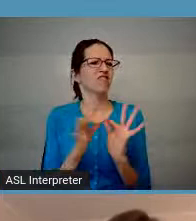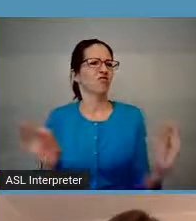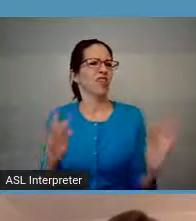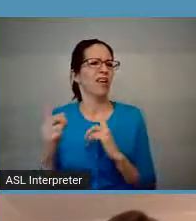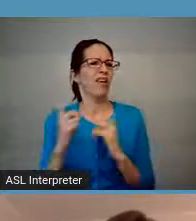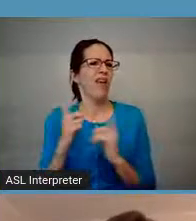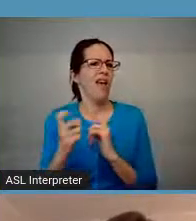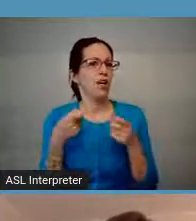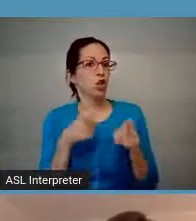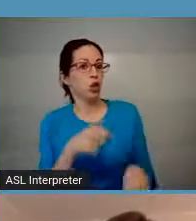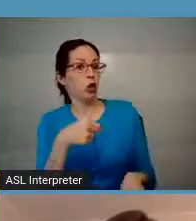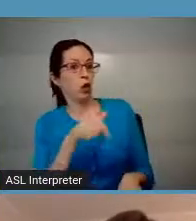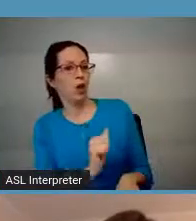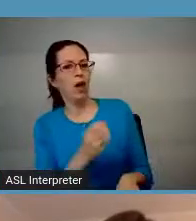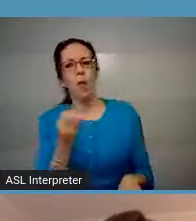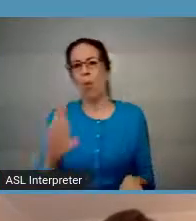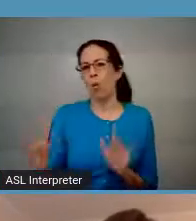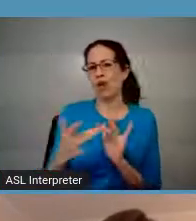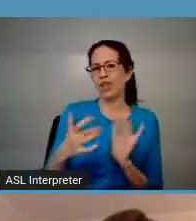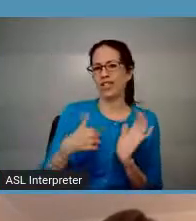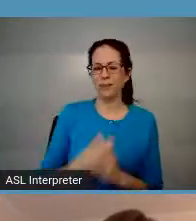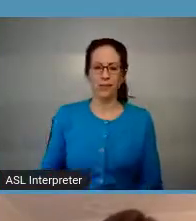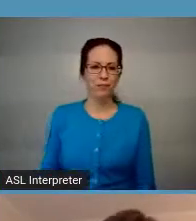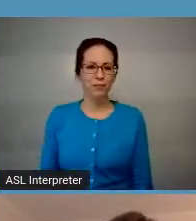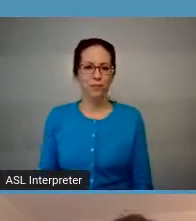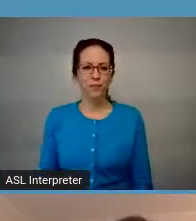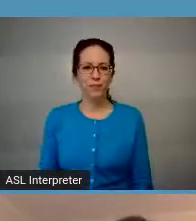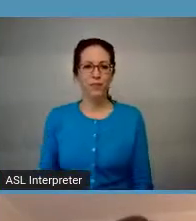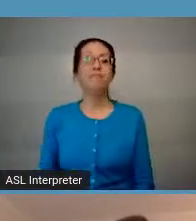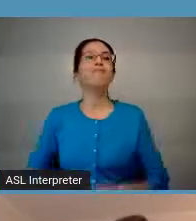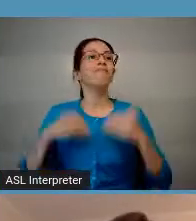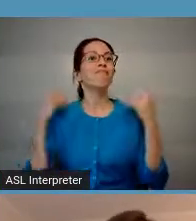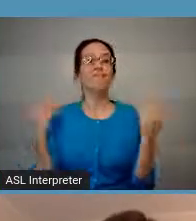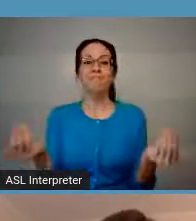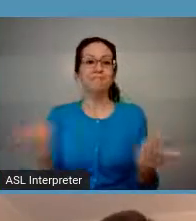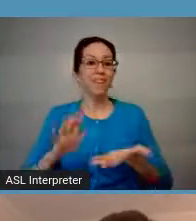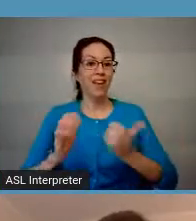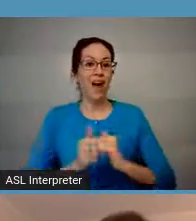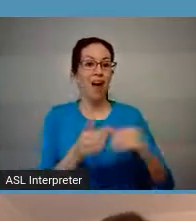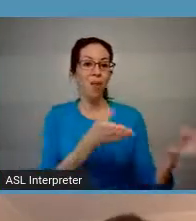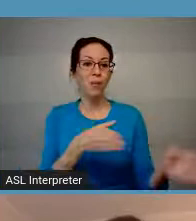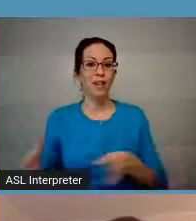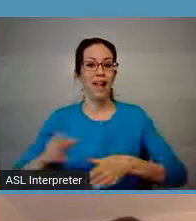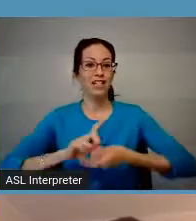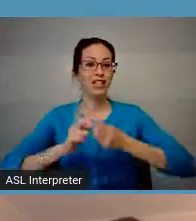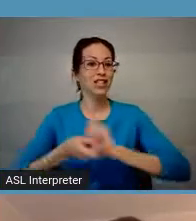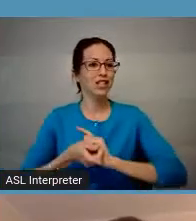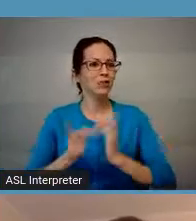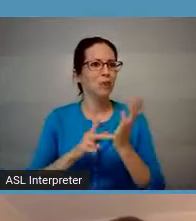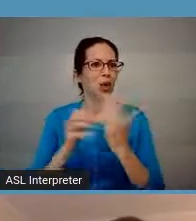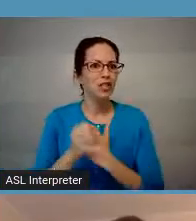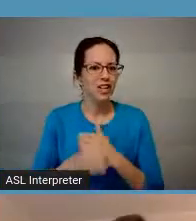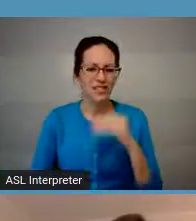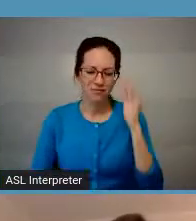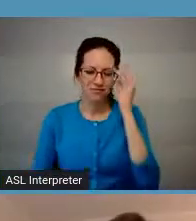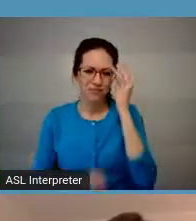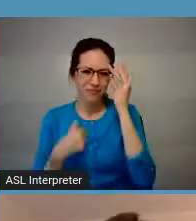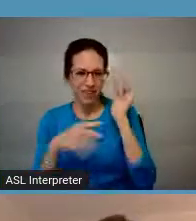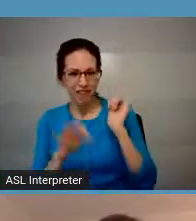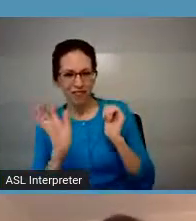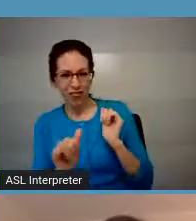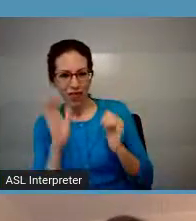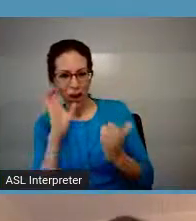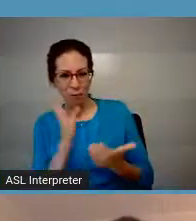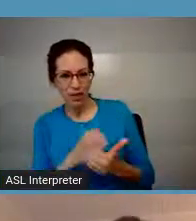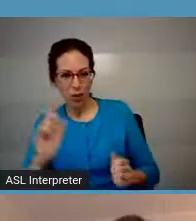or in the forum. Okay, so here we go, how to plan a digitization project. I found this picture on the Library of Congress